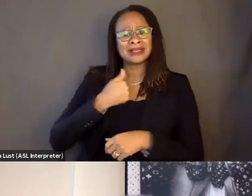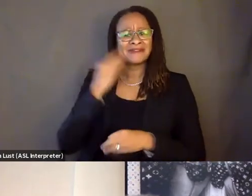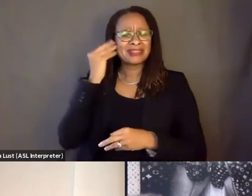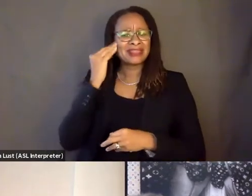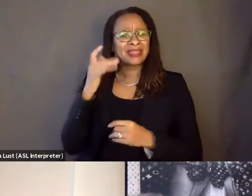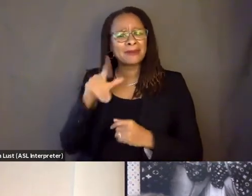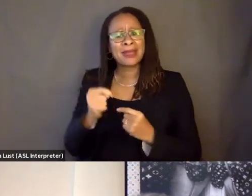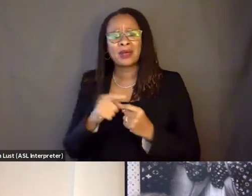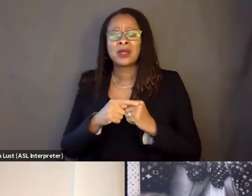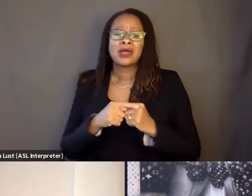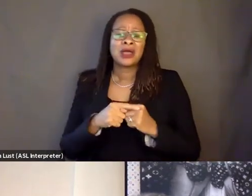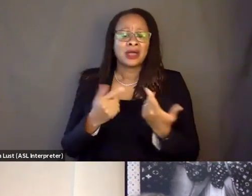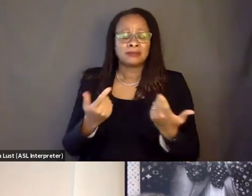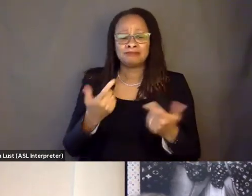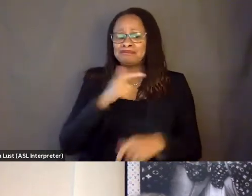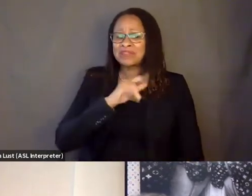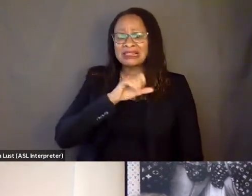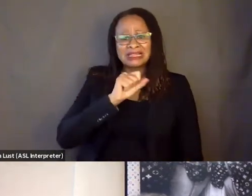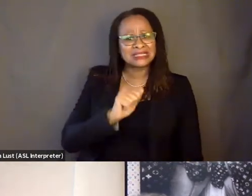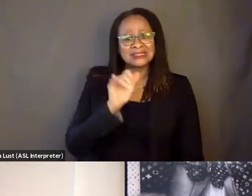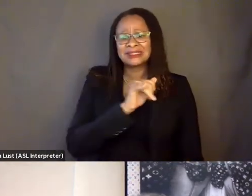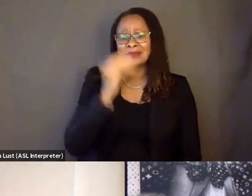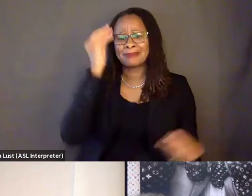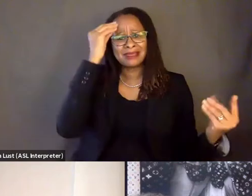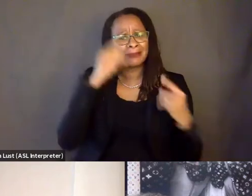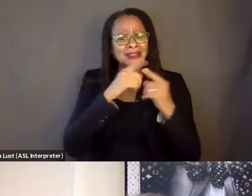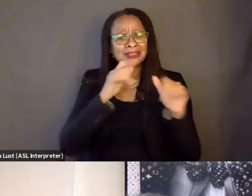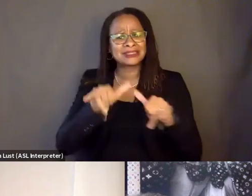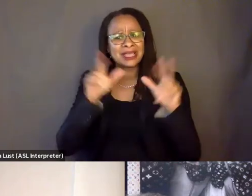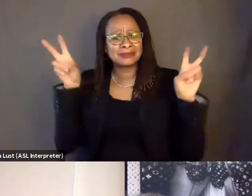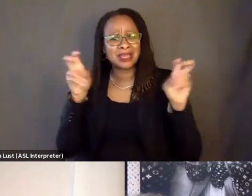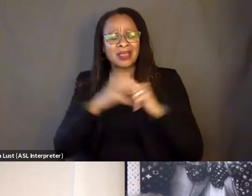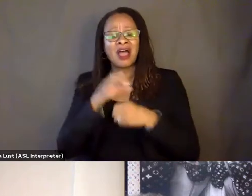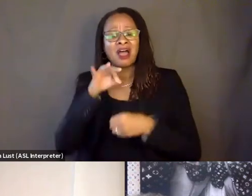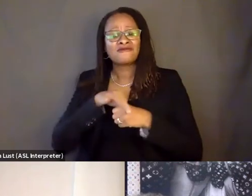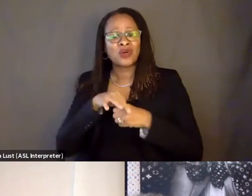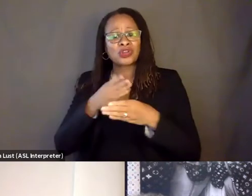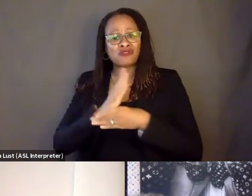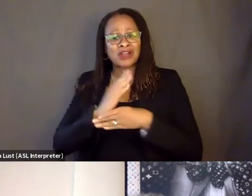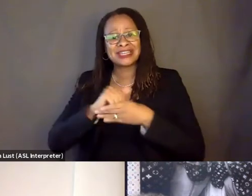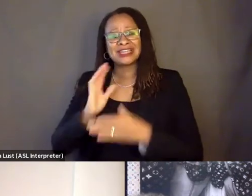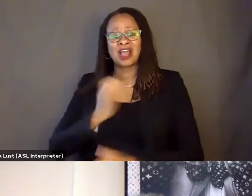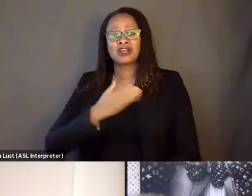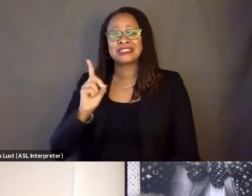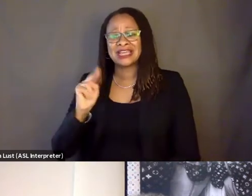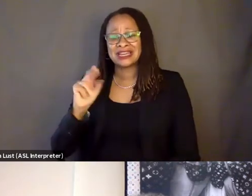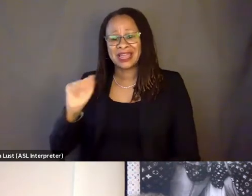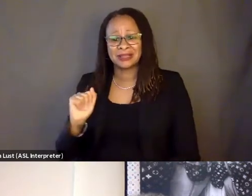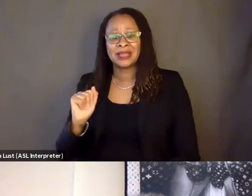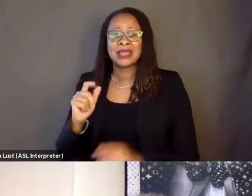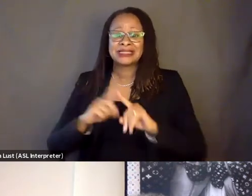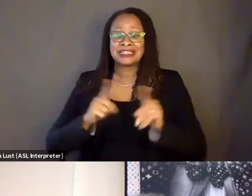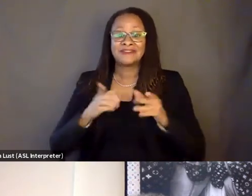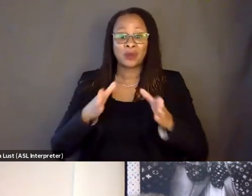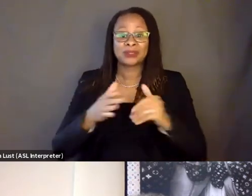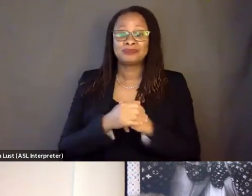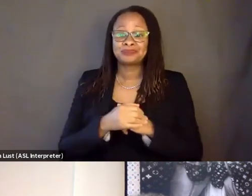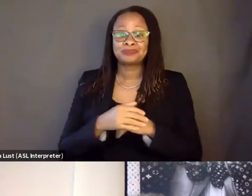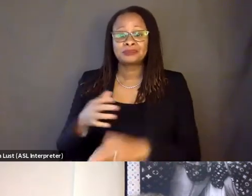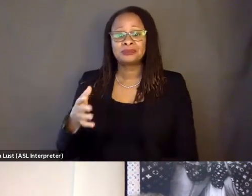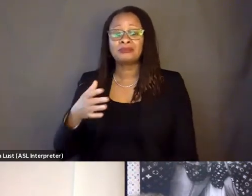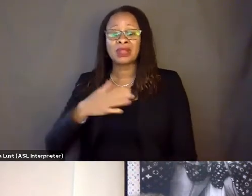about, and I know Lisa has. We both have voting rights in our DNA in very different ways. You know, my father